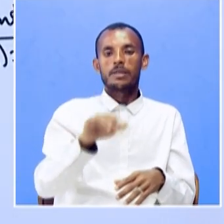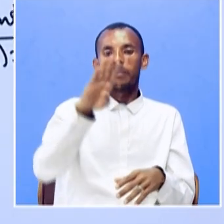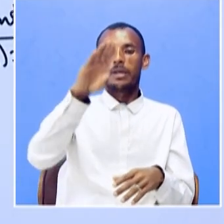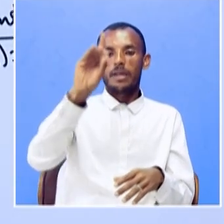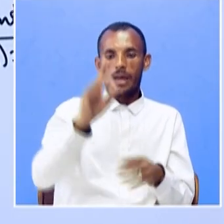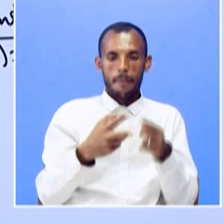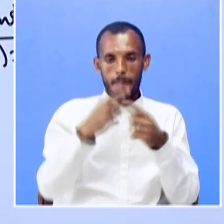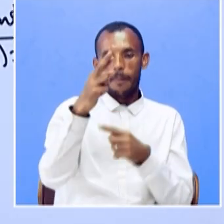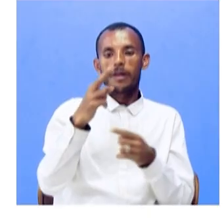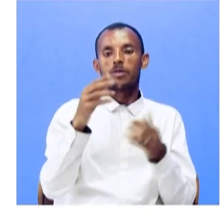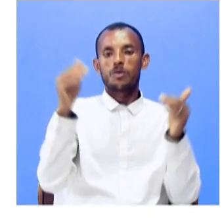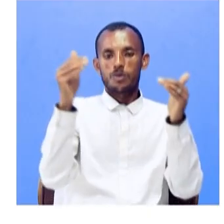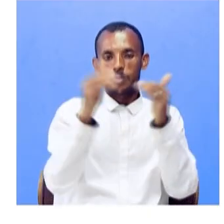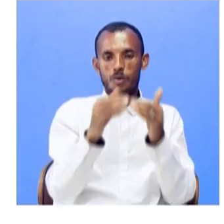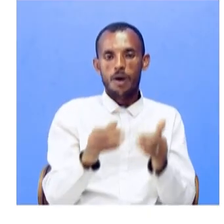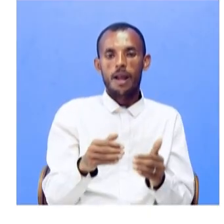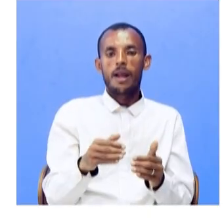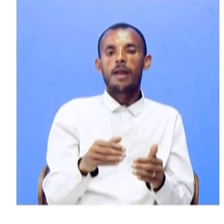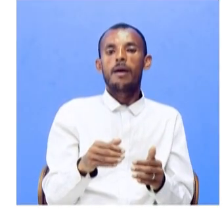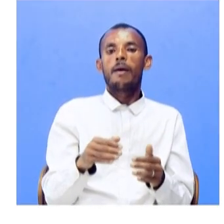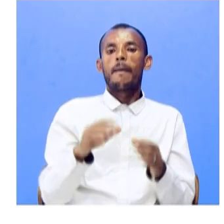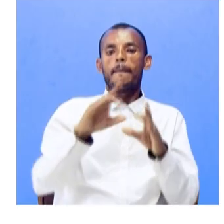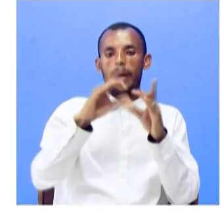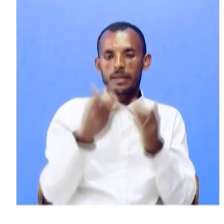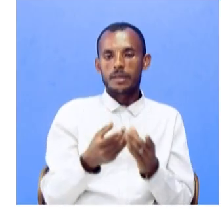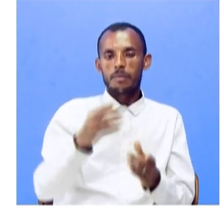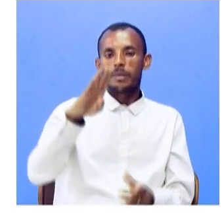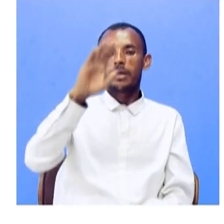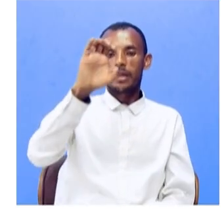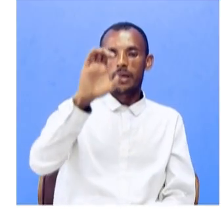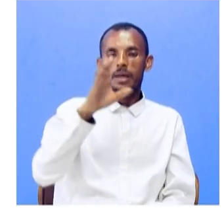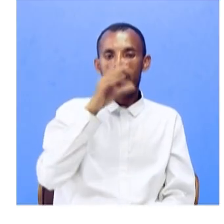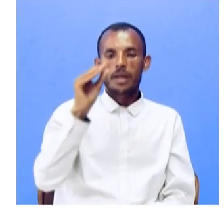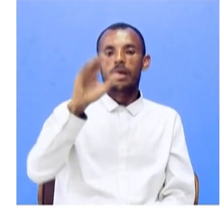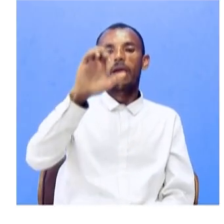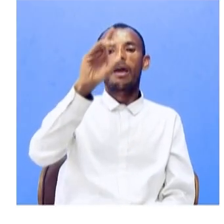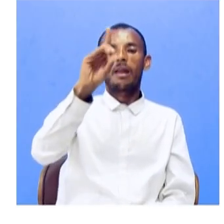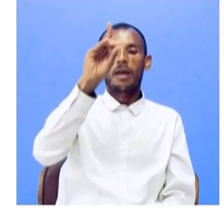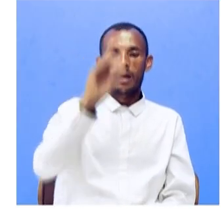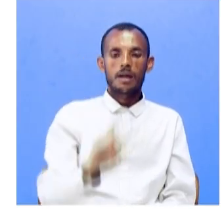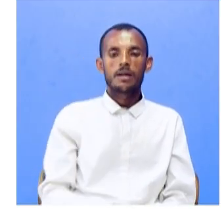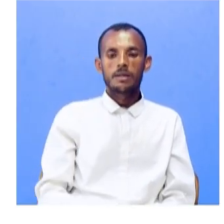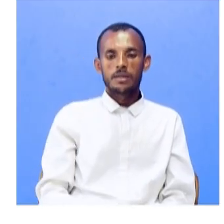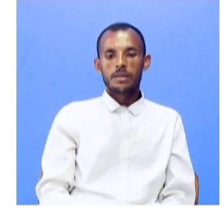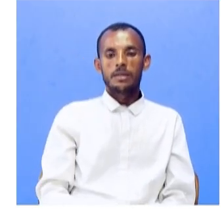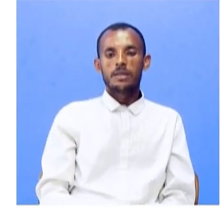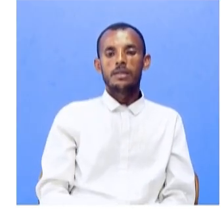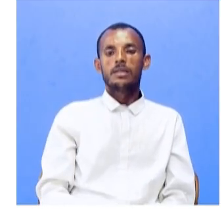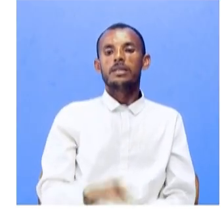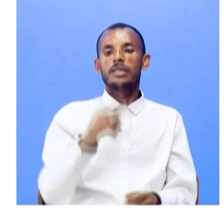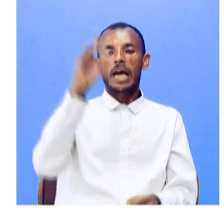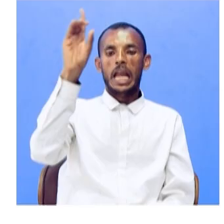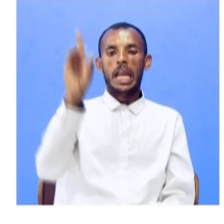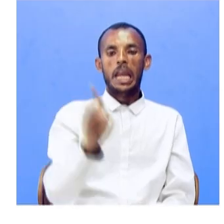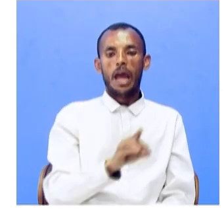This means BE is the same as ED. So the diagonals of